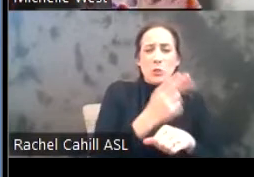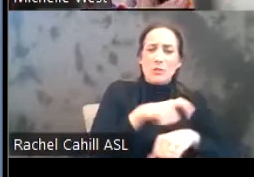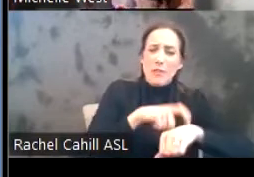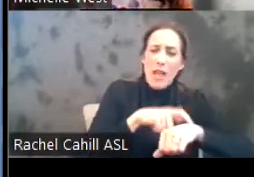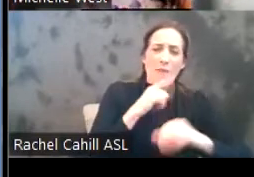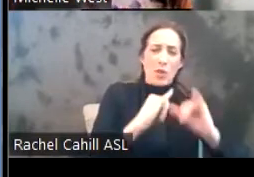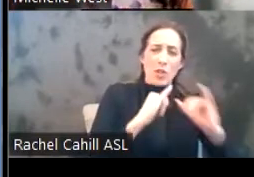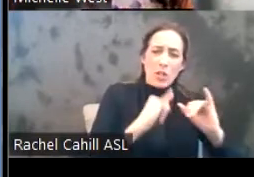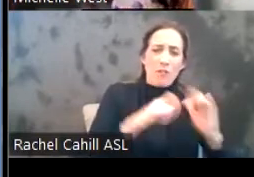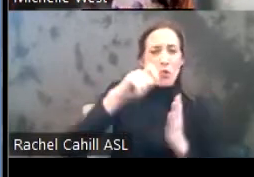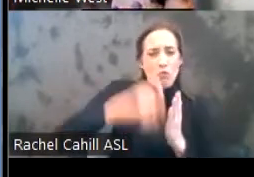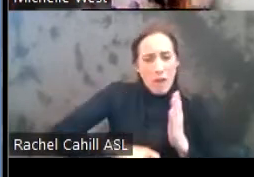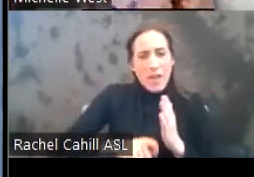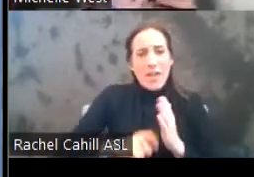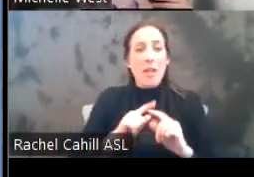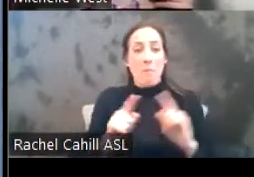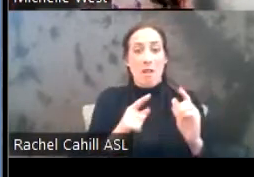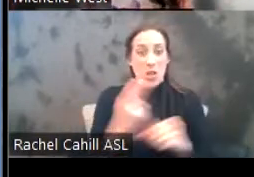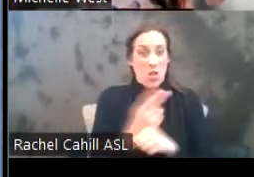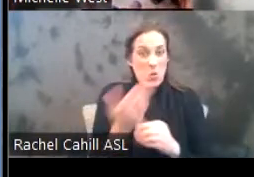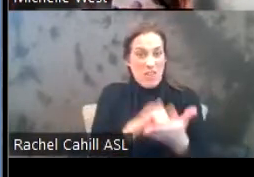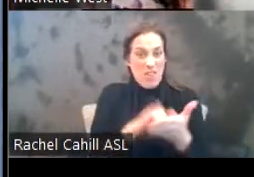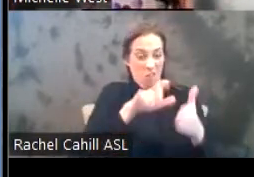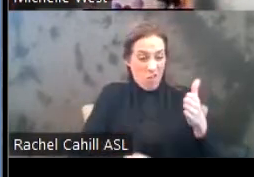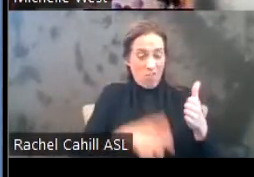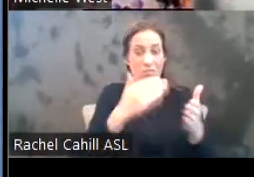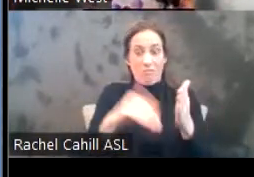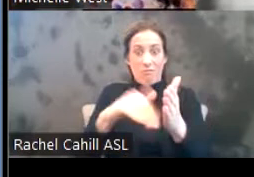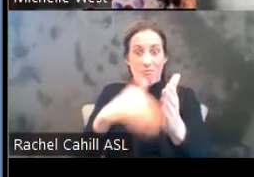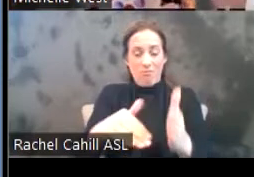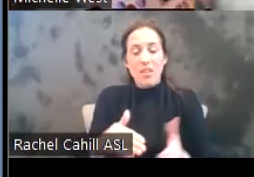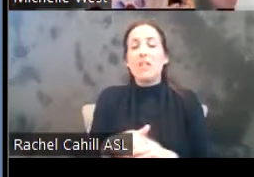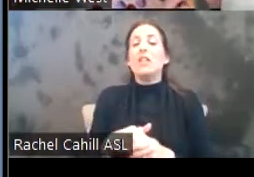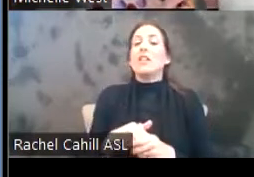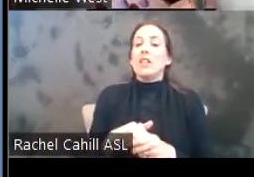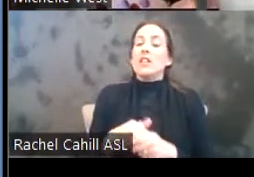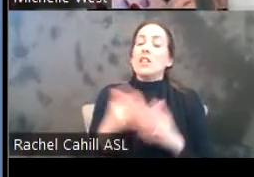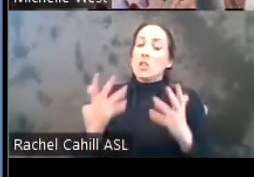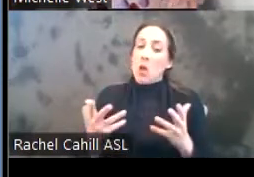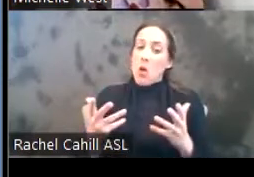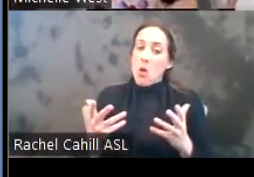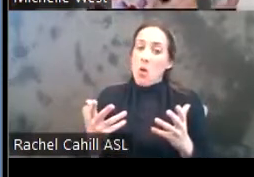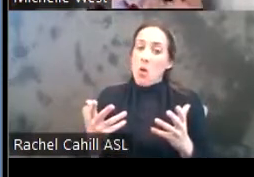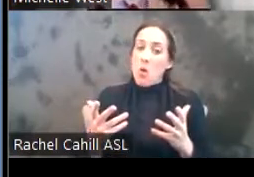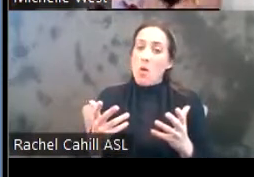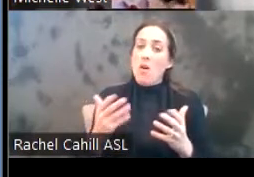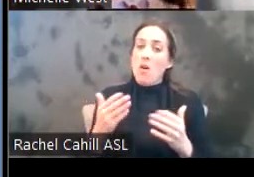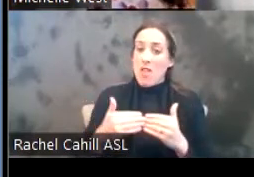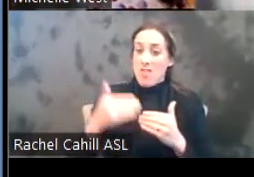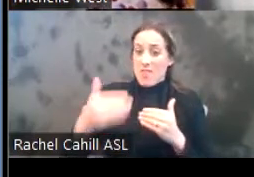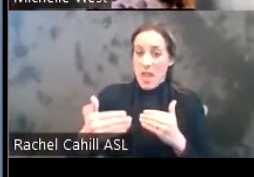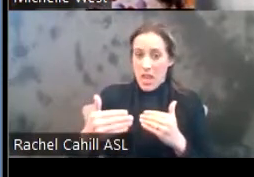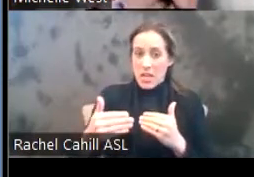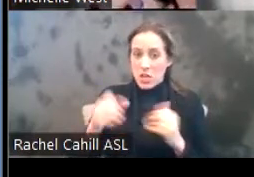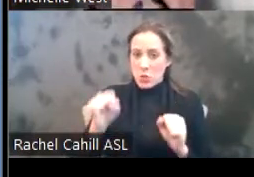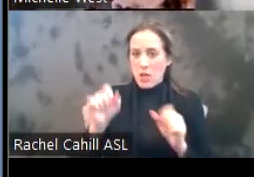this person's willing to talk to you, this parent, this child, whatever, or youth. And so then you go through that.